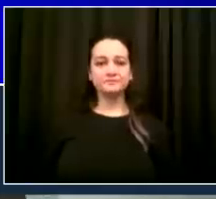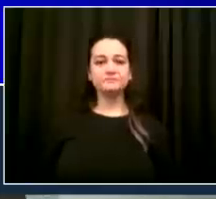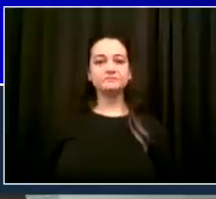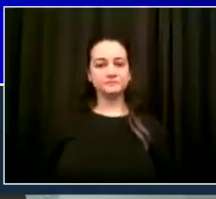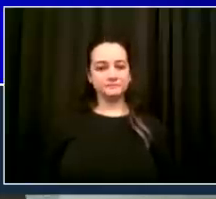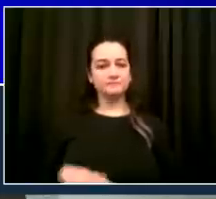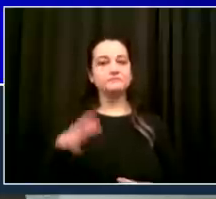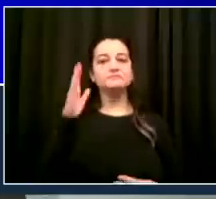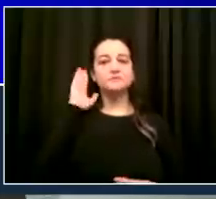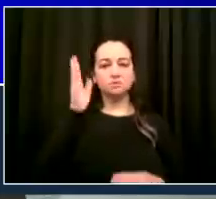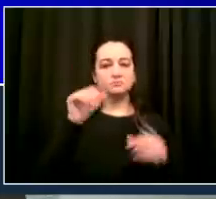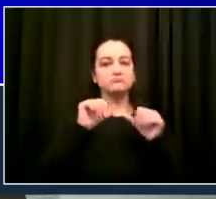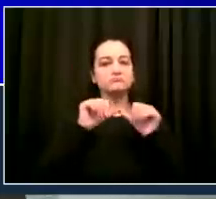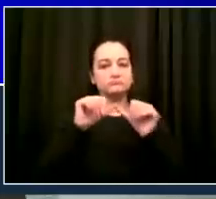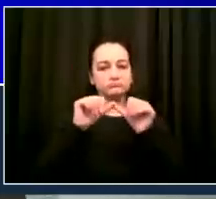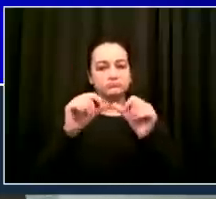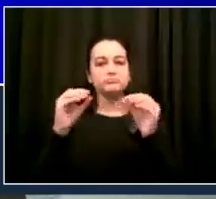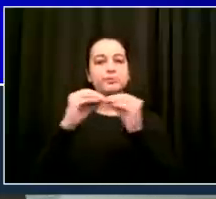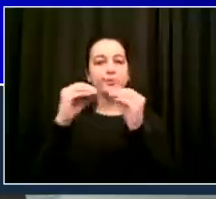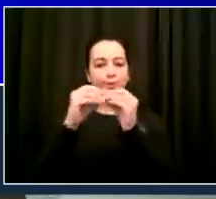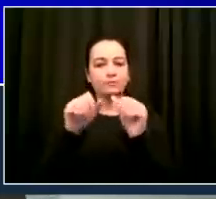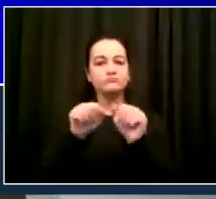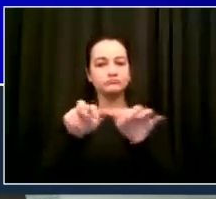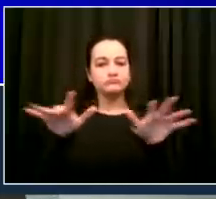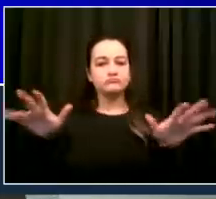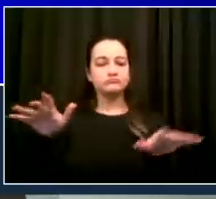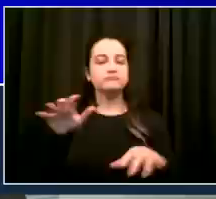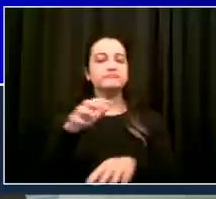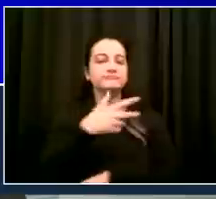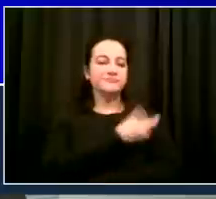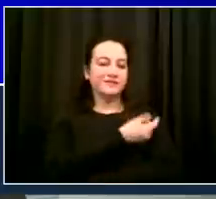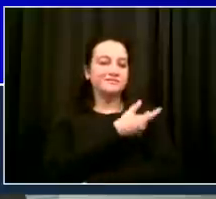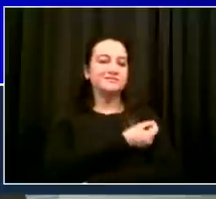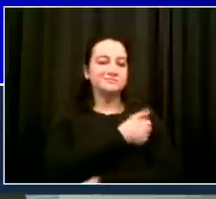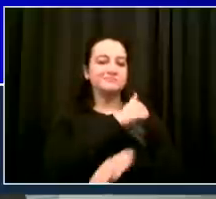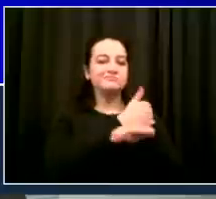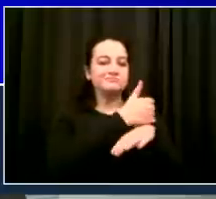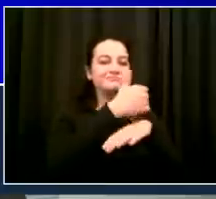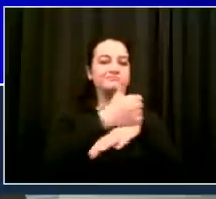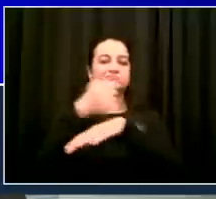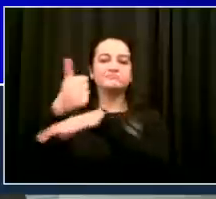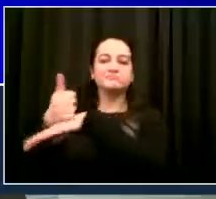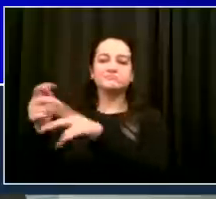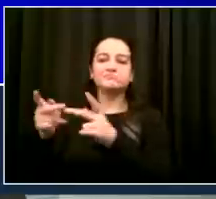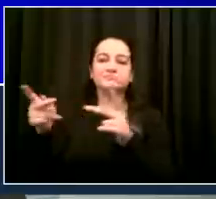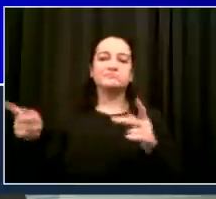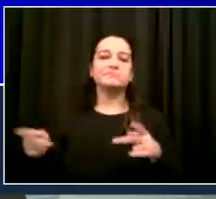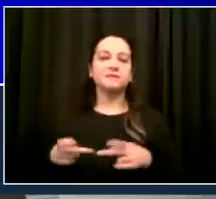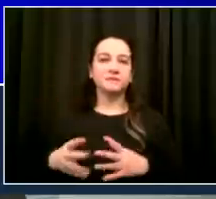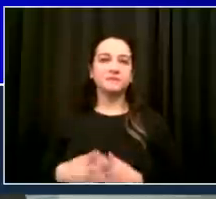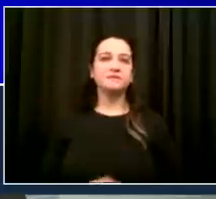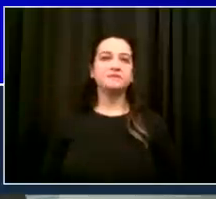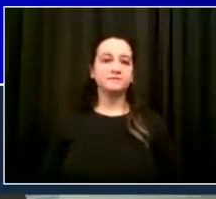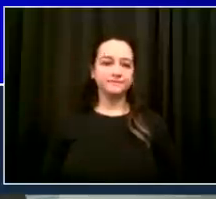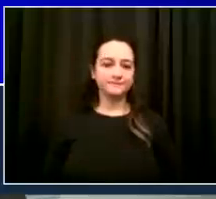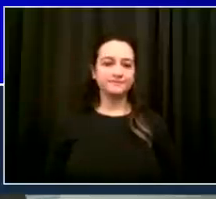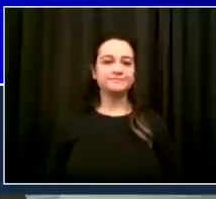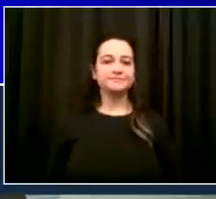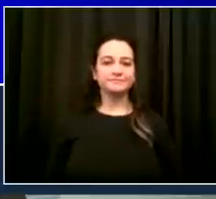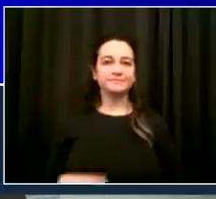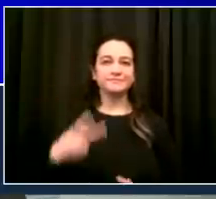24/7 vaccination sites, 24/7 mega sites at 125 Worth Street, Lower Manhattan. That's open